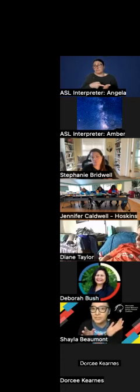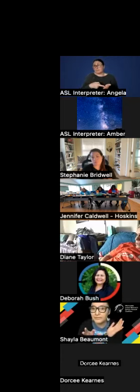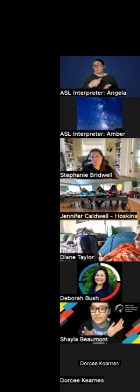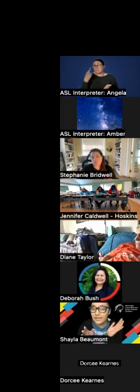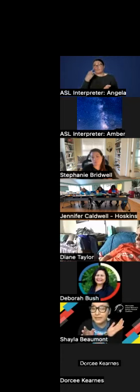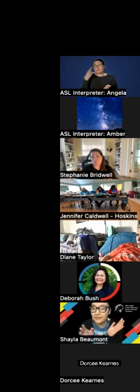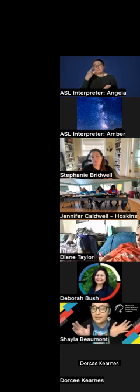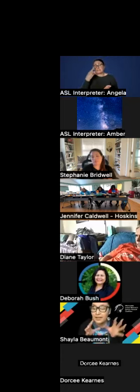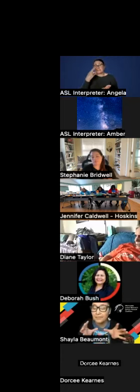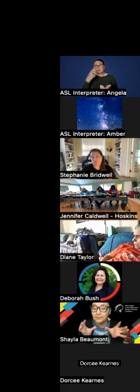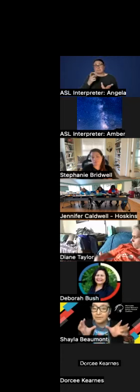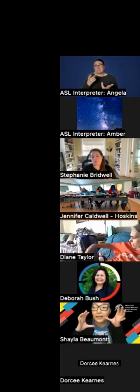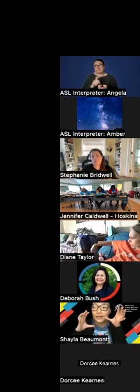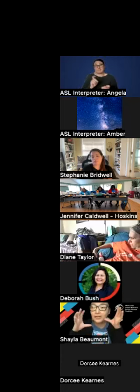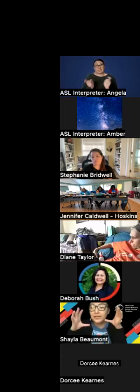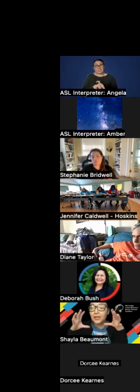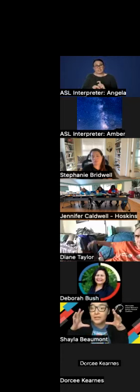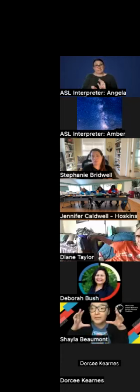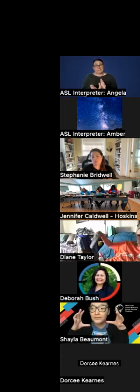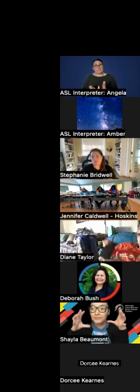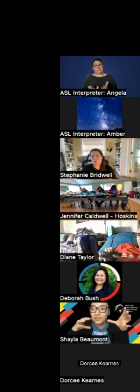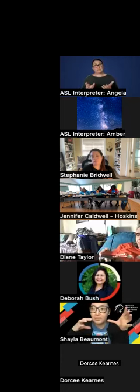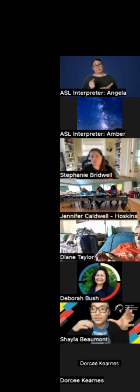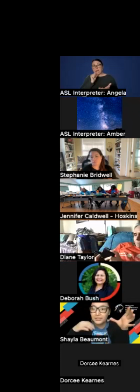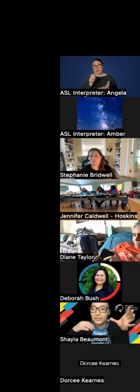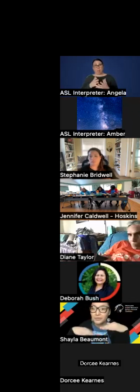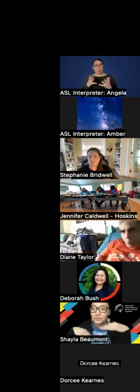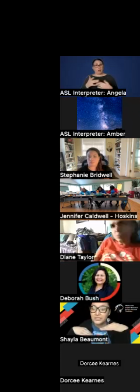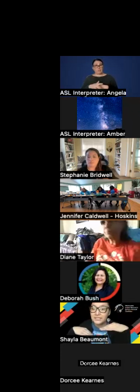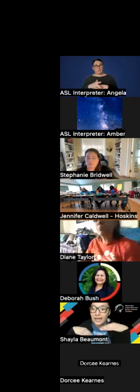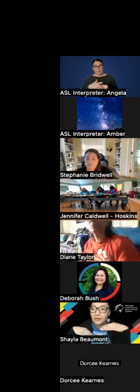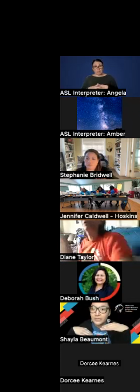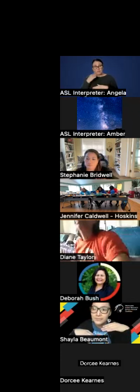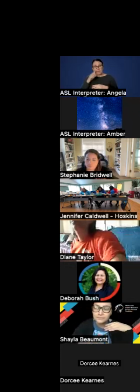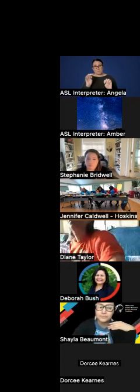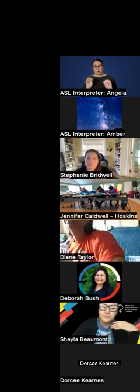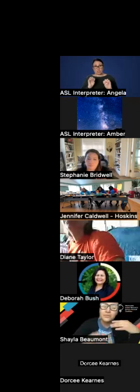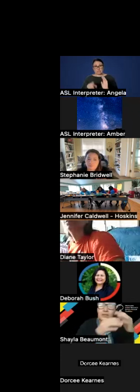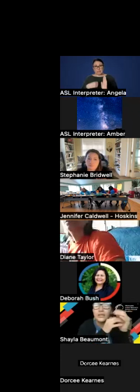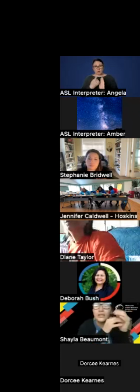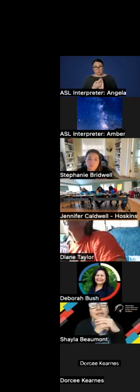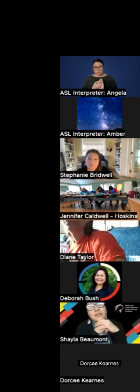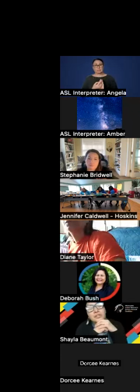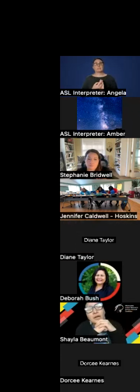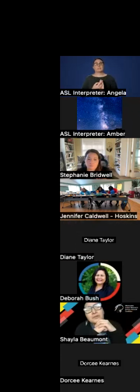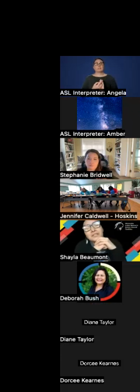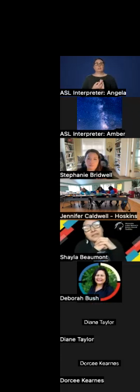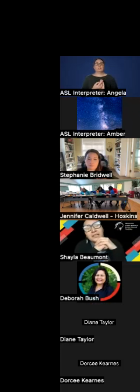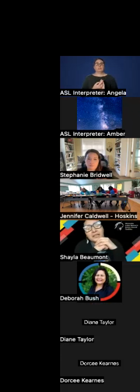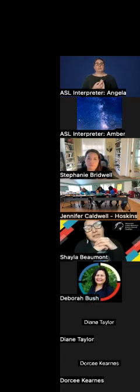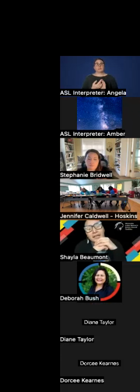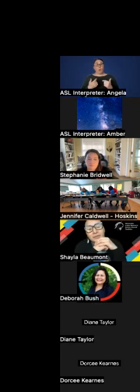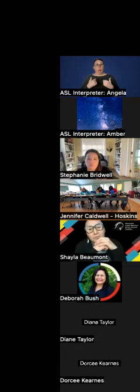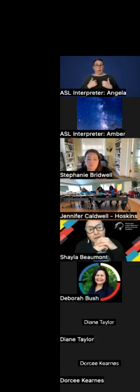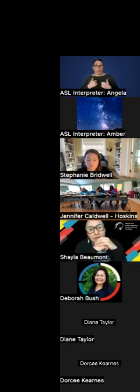to shifts and them not a lot of availability for emergency hours. Mhm. And so I was even